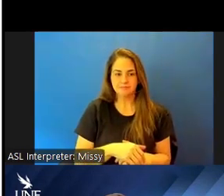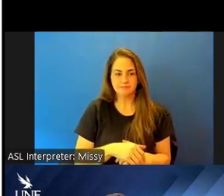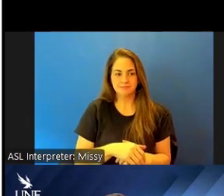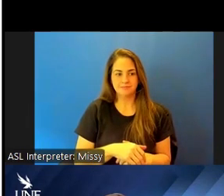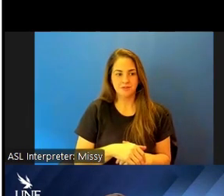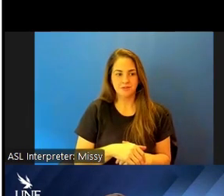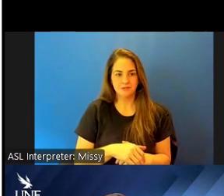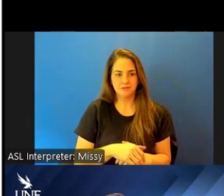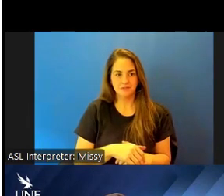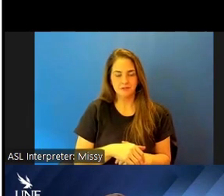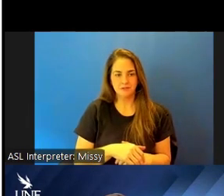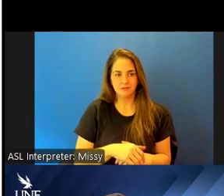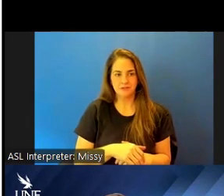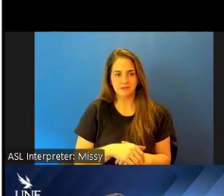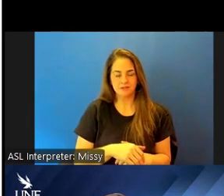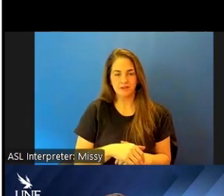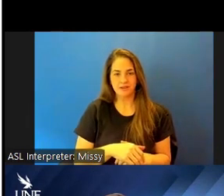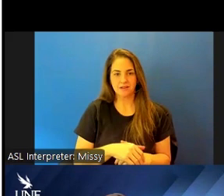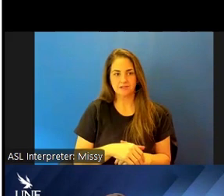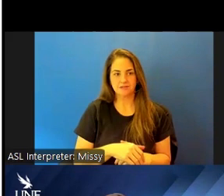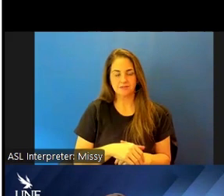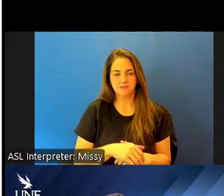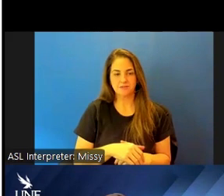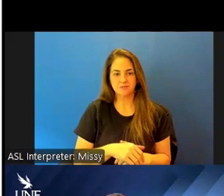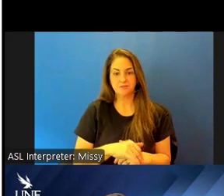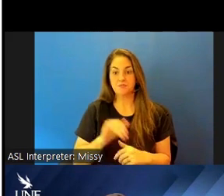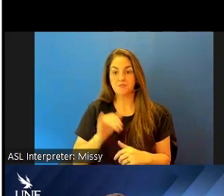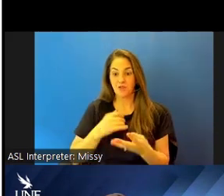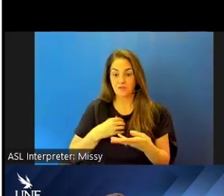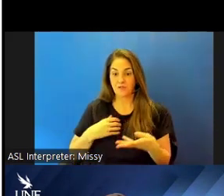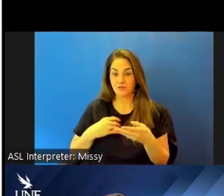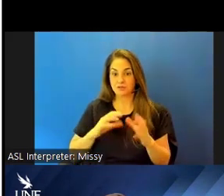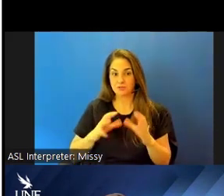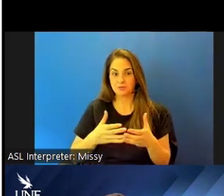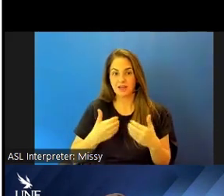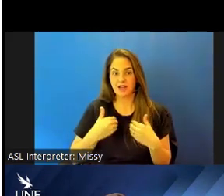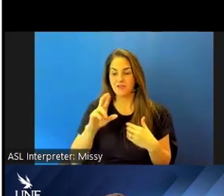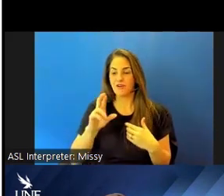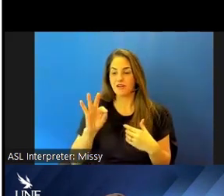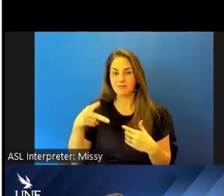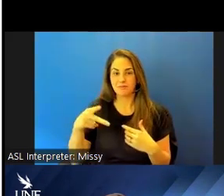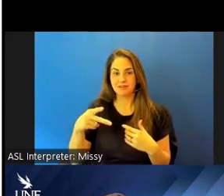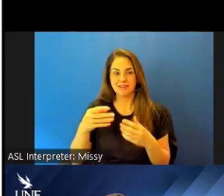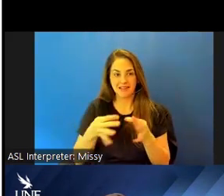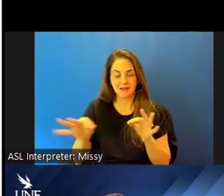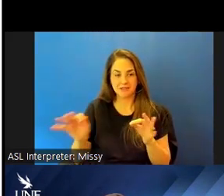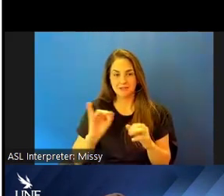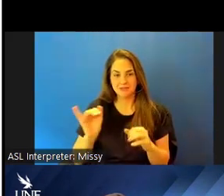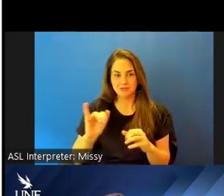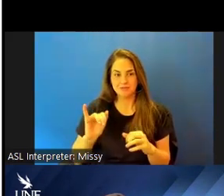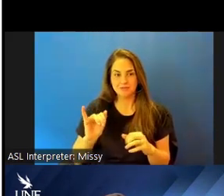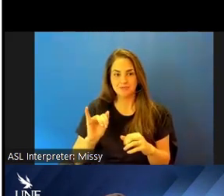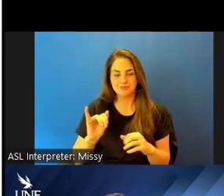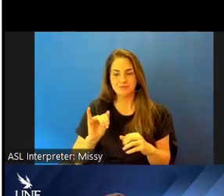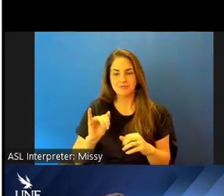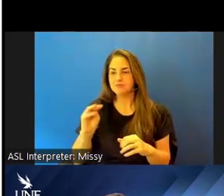So the other thing that group put together was some RFP language. So as Monica had mentioned in her procurement, she's starting